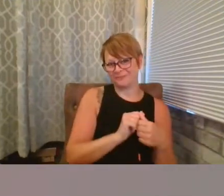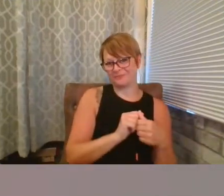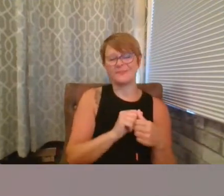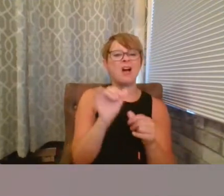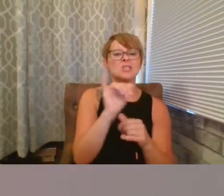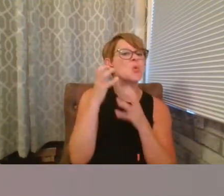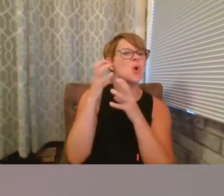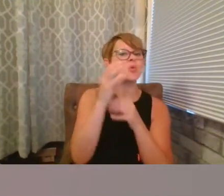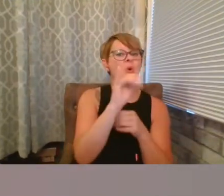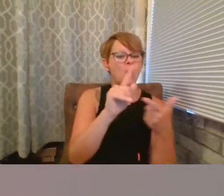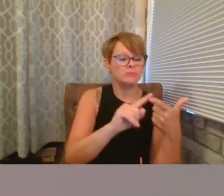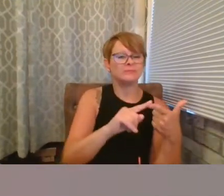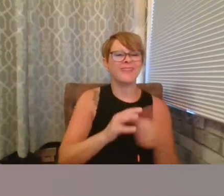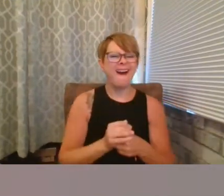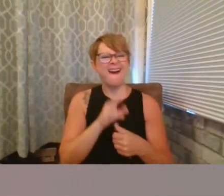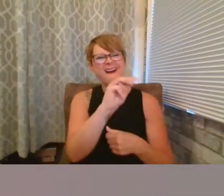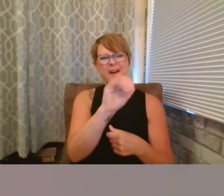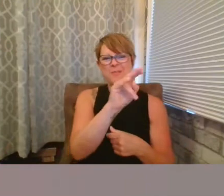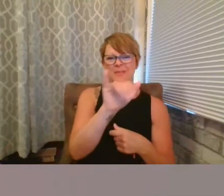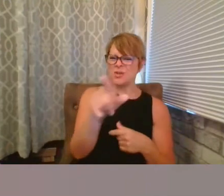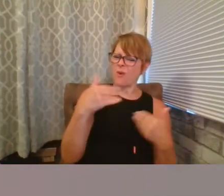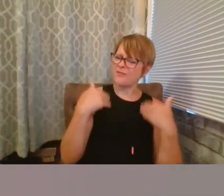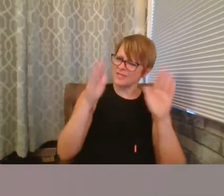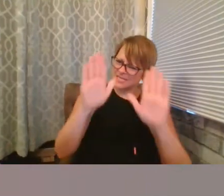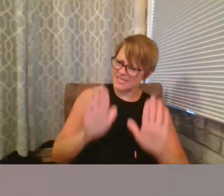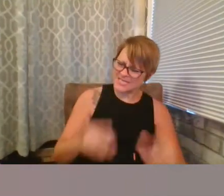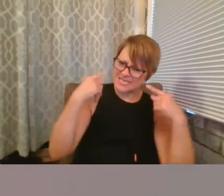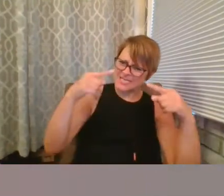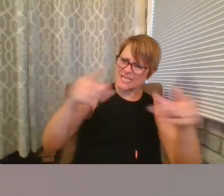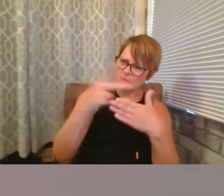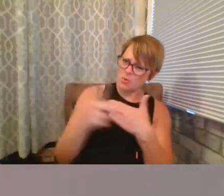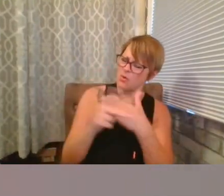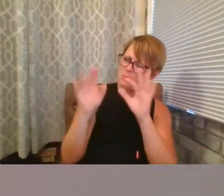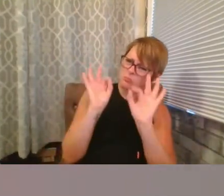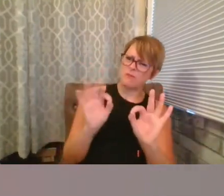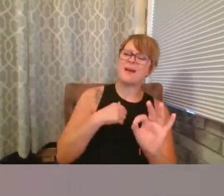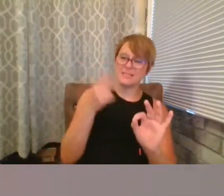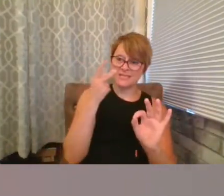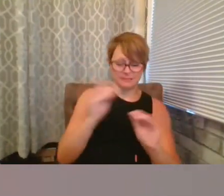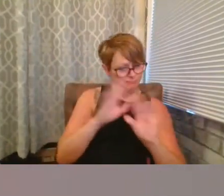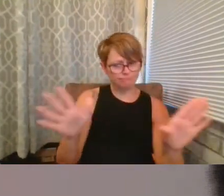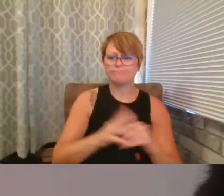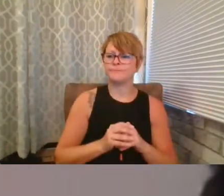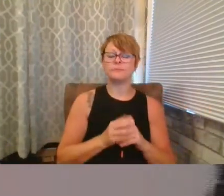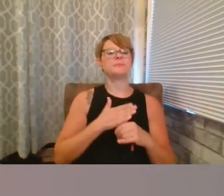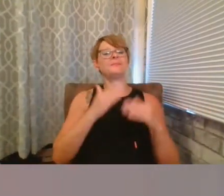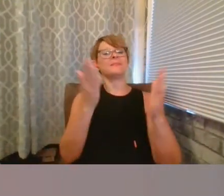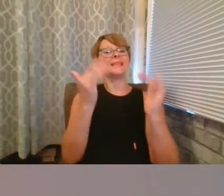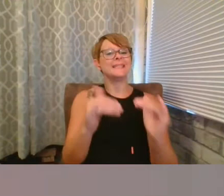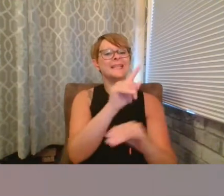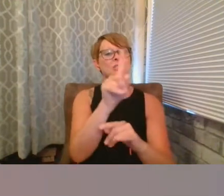successful program. I can absolutely see that. And my next question, if I can ask that to